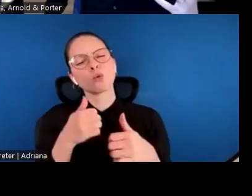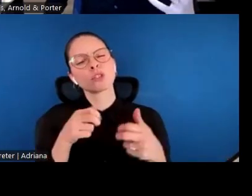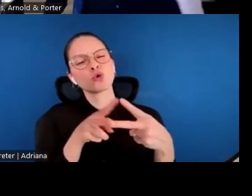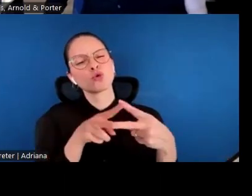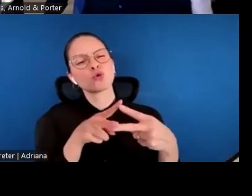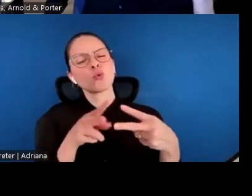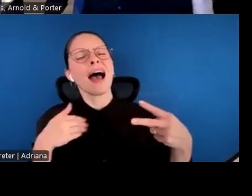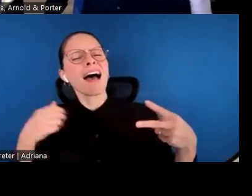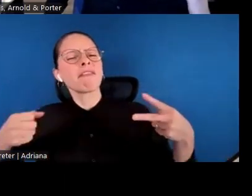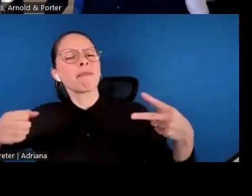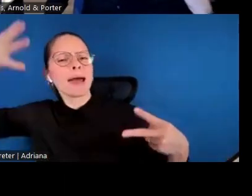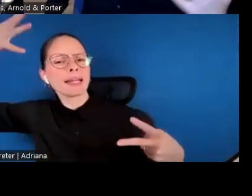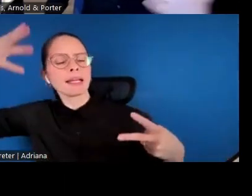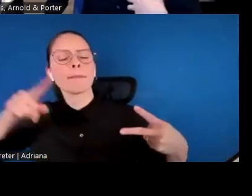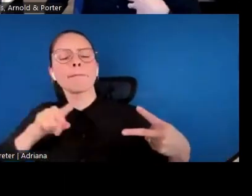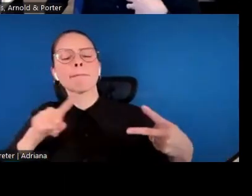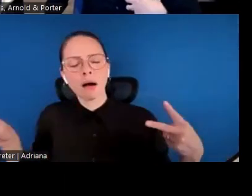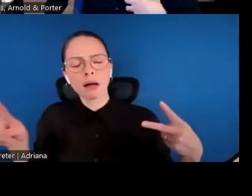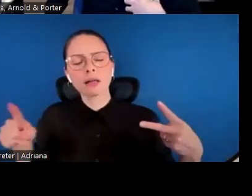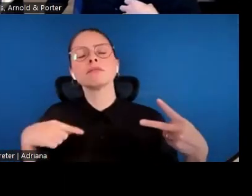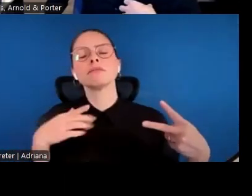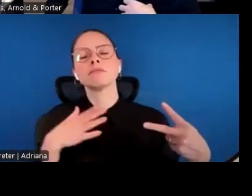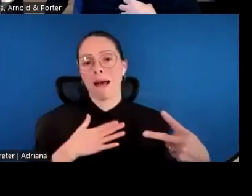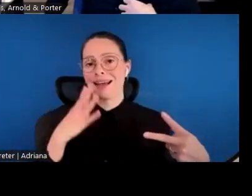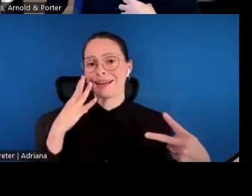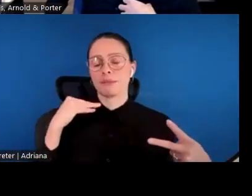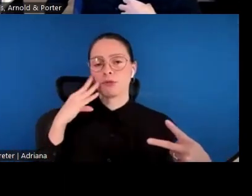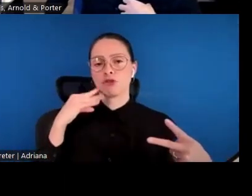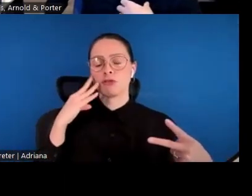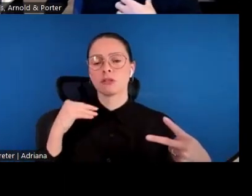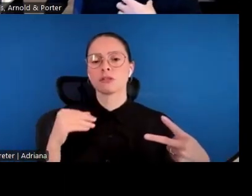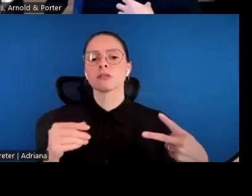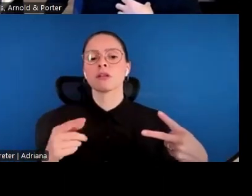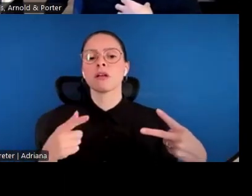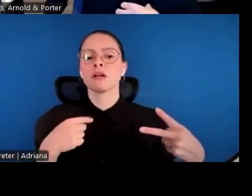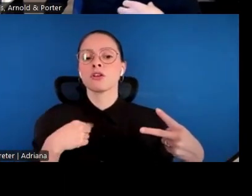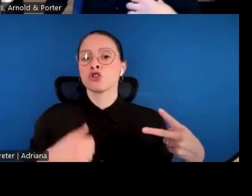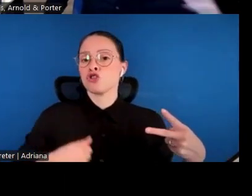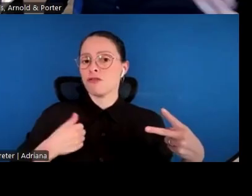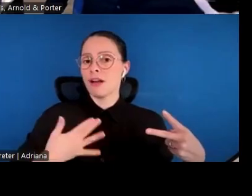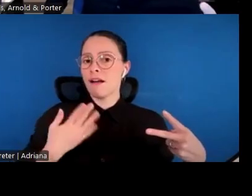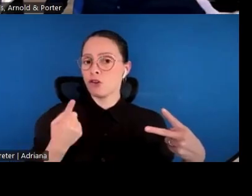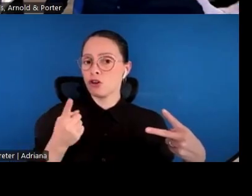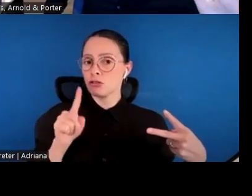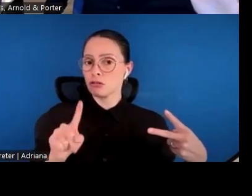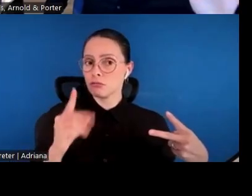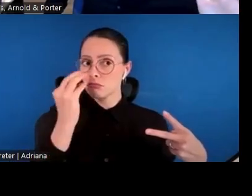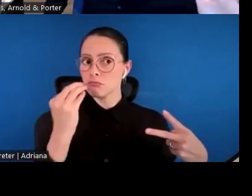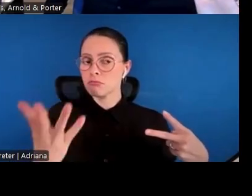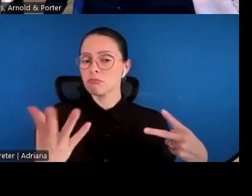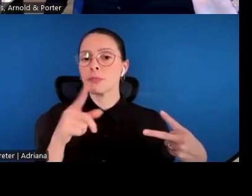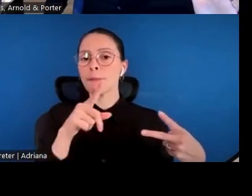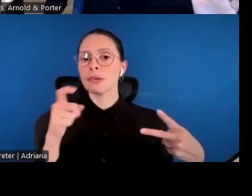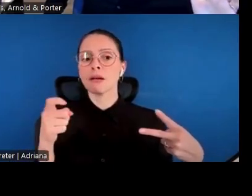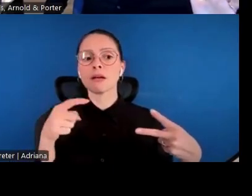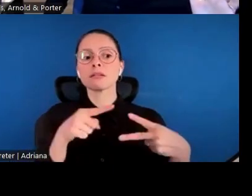unique to that survivor. But in my experience, survivors come forward primarily because they don't want anyone else to be